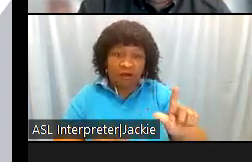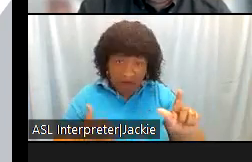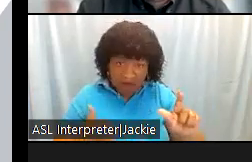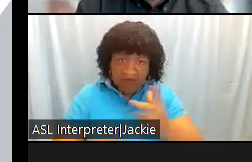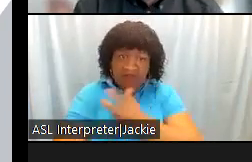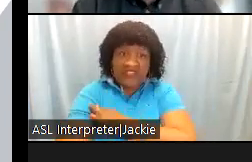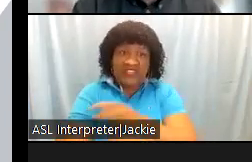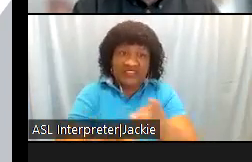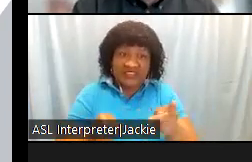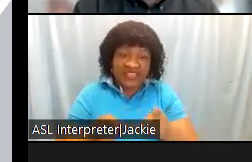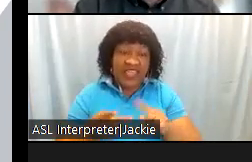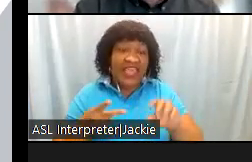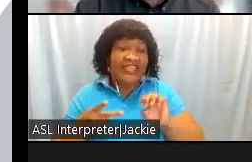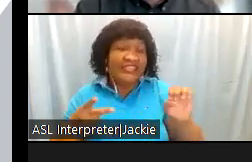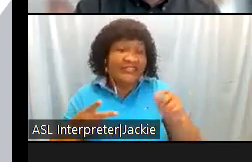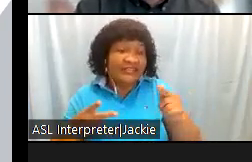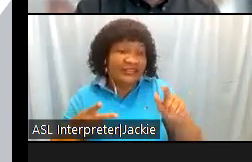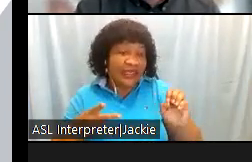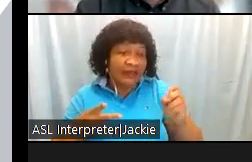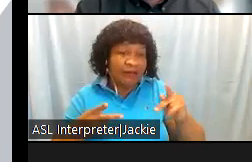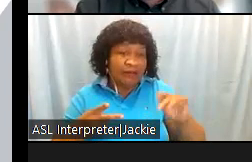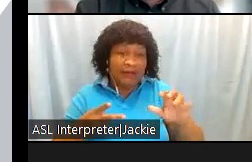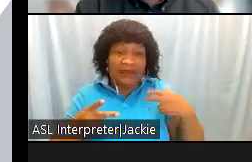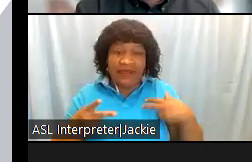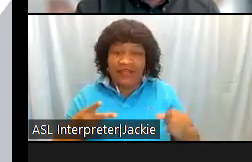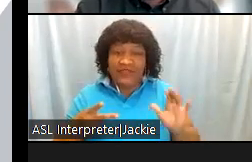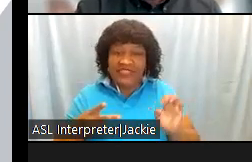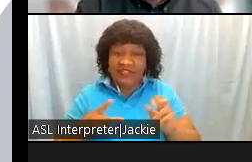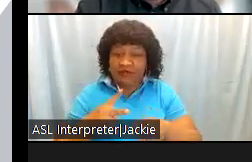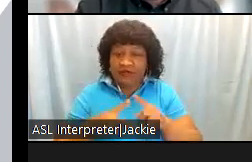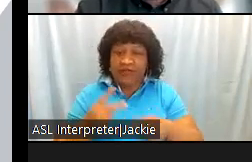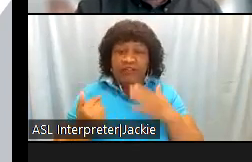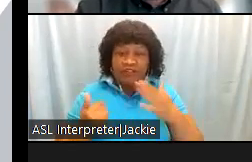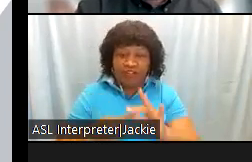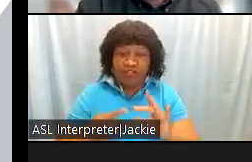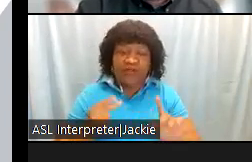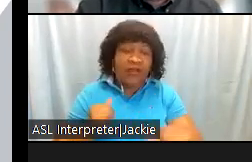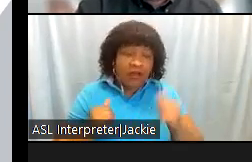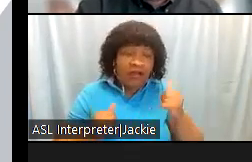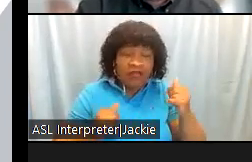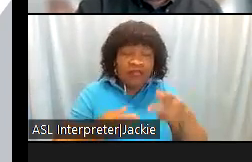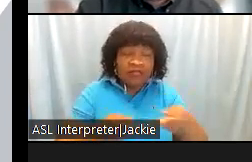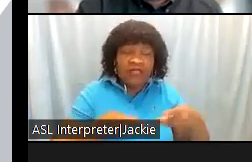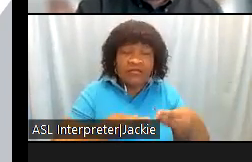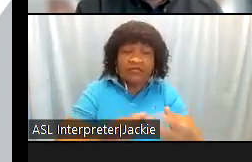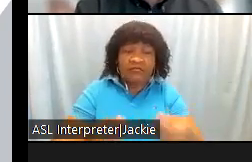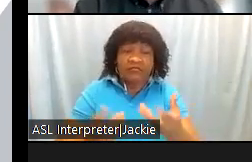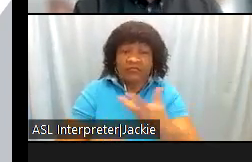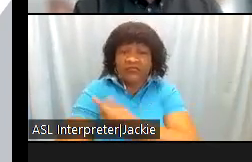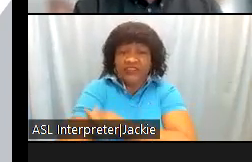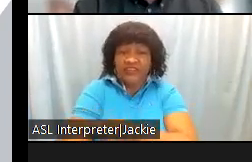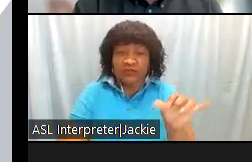vaccination site and our Eastgate Public Health Center. Those are also very good options. And there are other providers. This